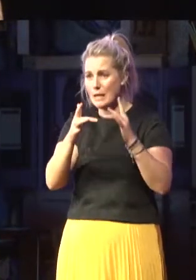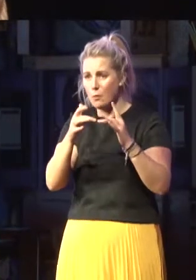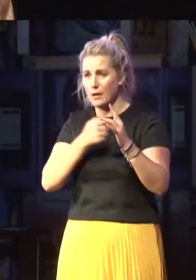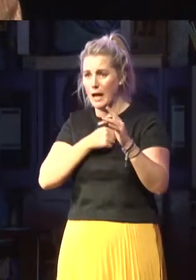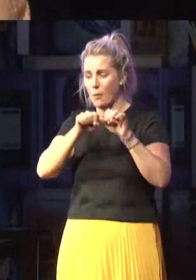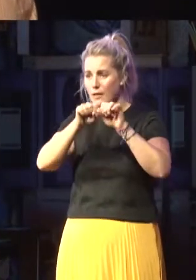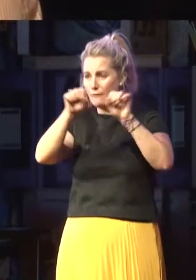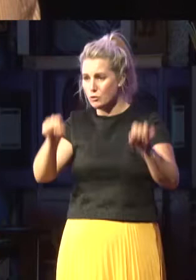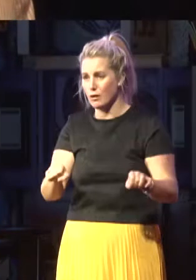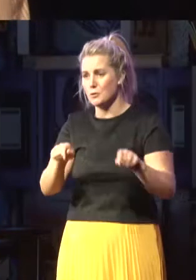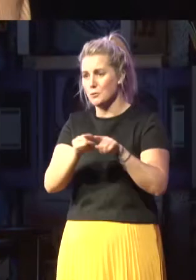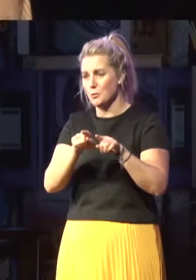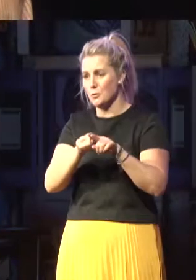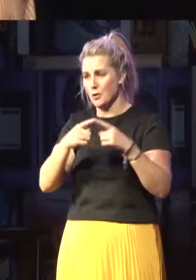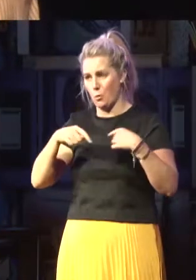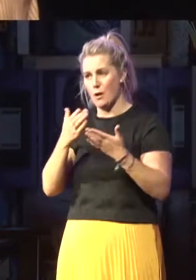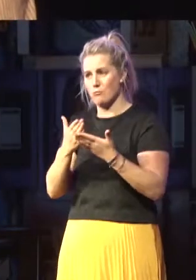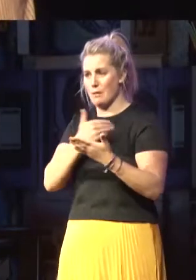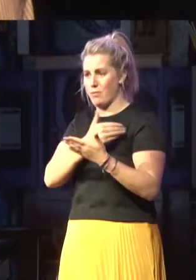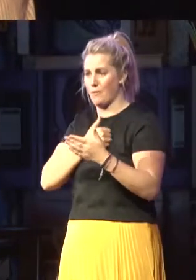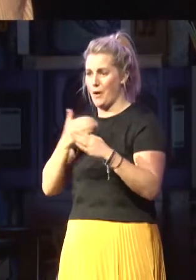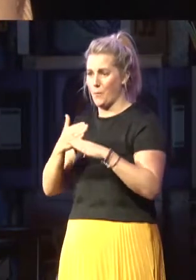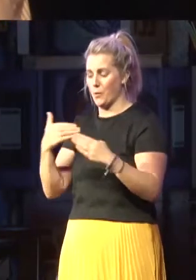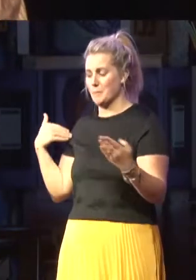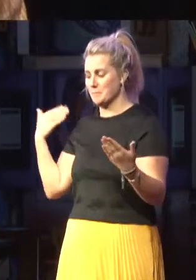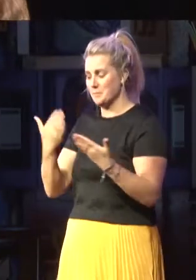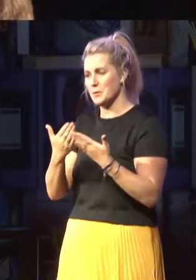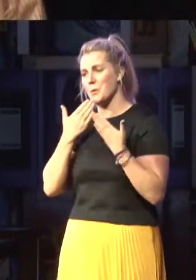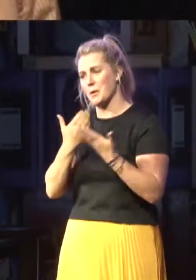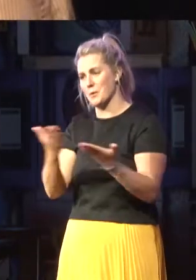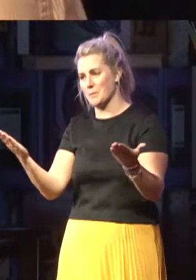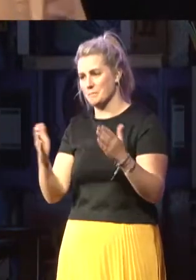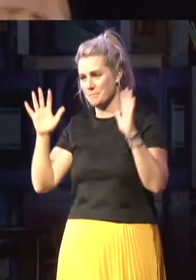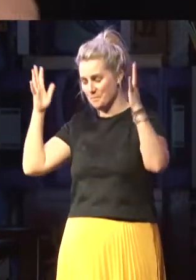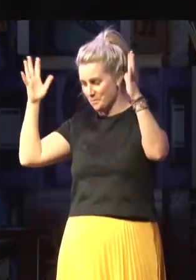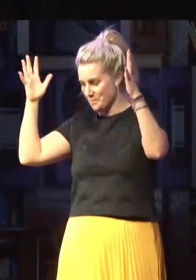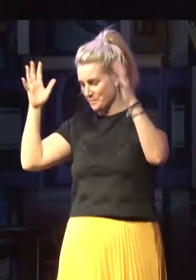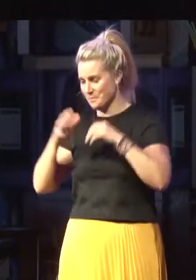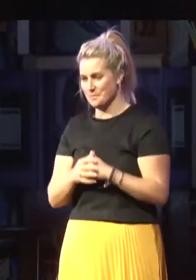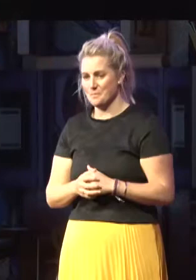infrastructure. And we're really proud of where we've got to. So thank you very much.